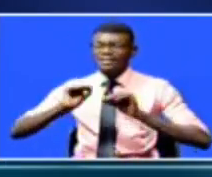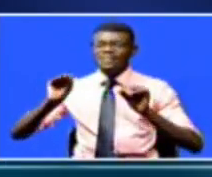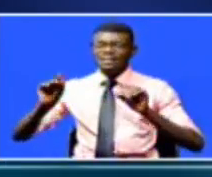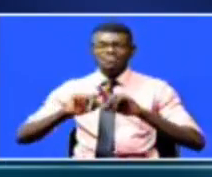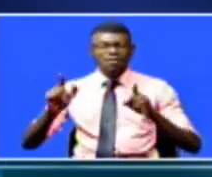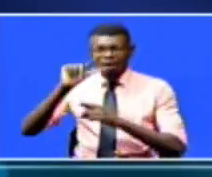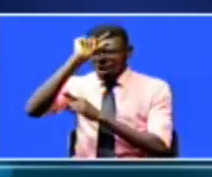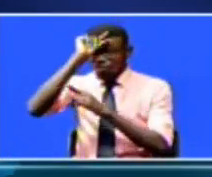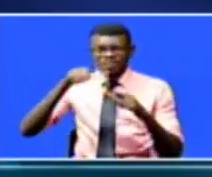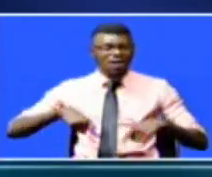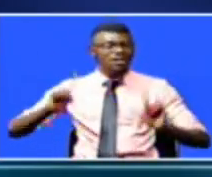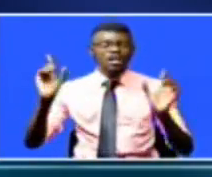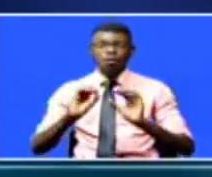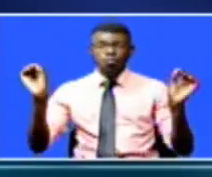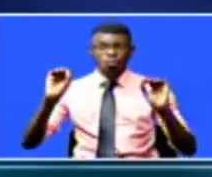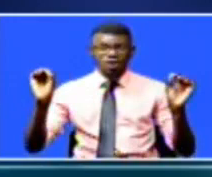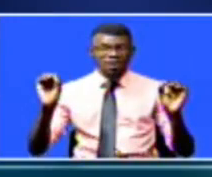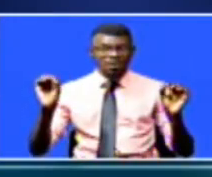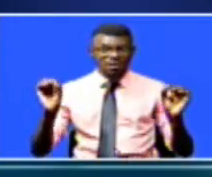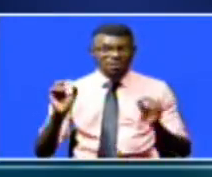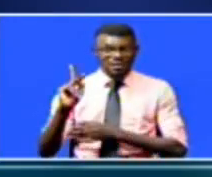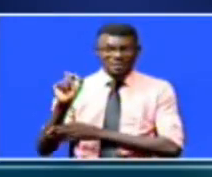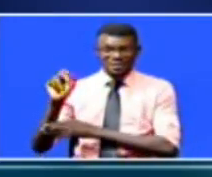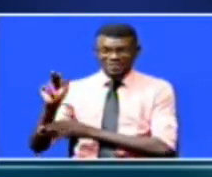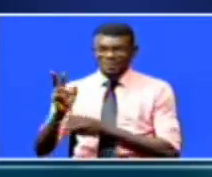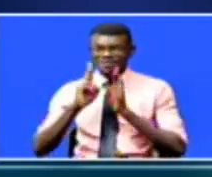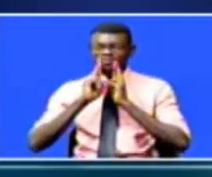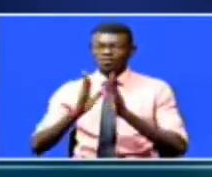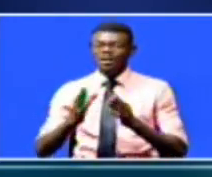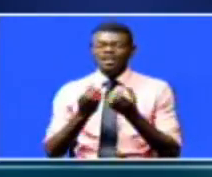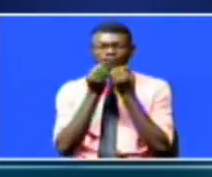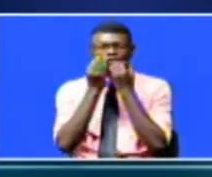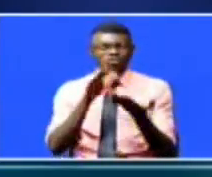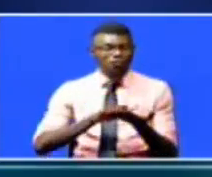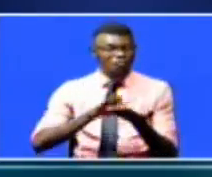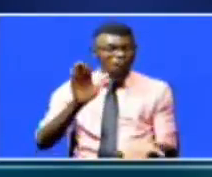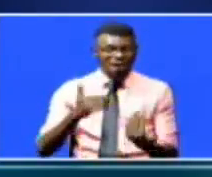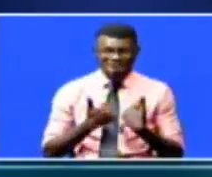KTN Crime and Investigations reporter Siraju Rahman Abdullahi with all those details.